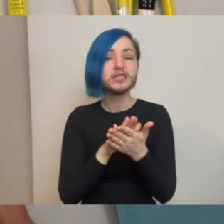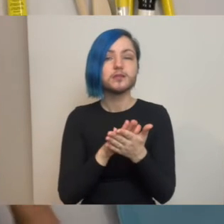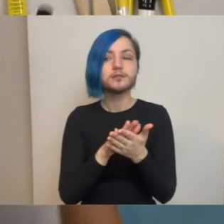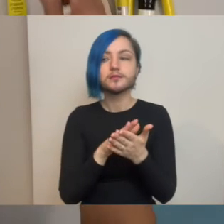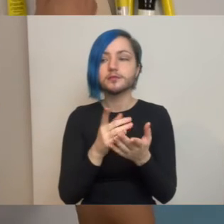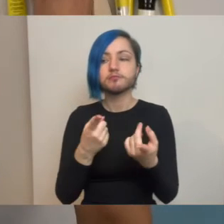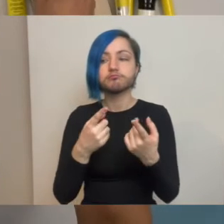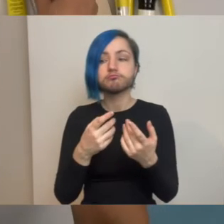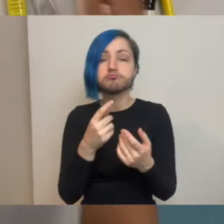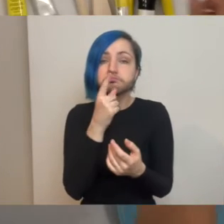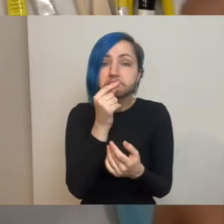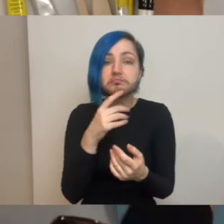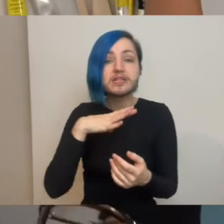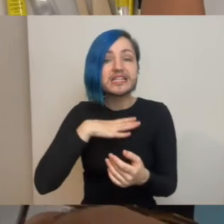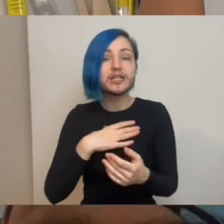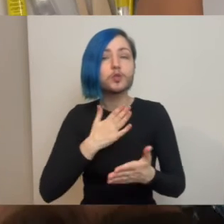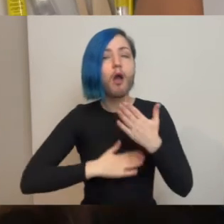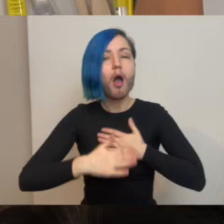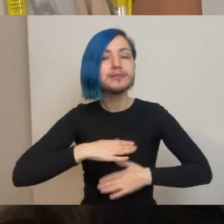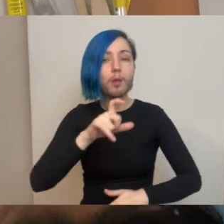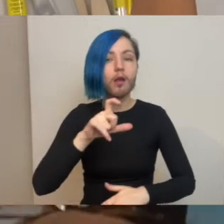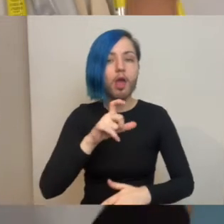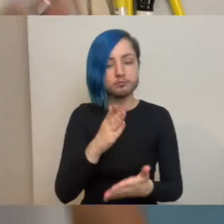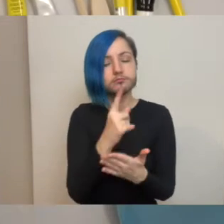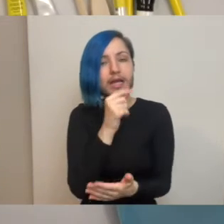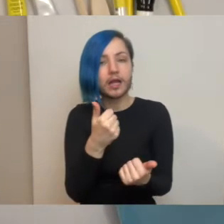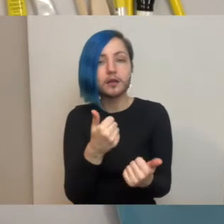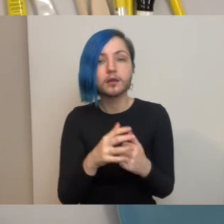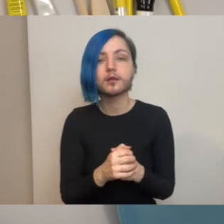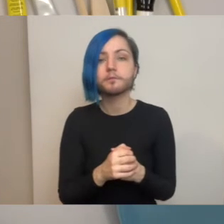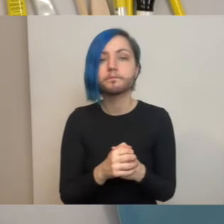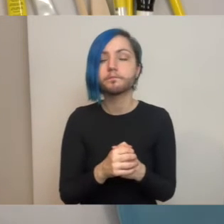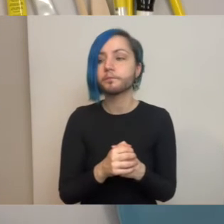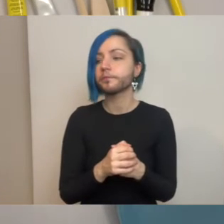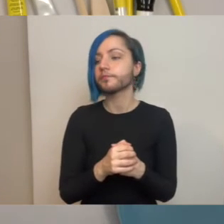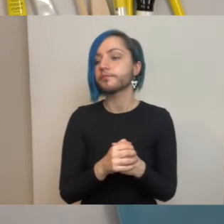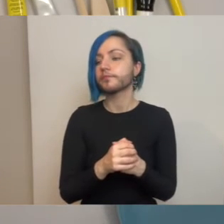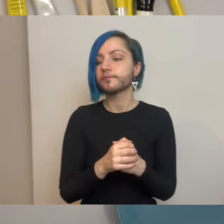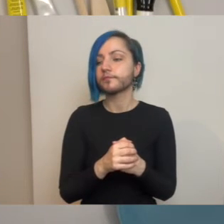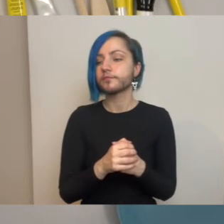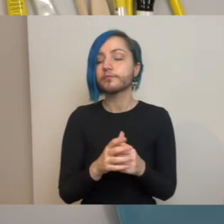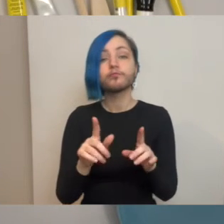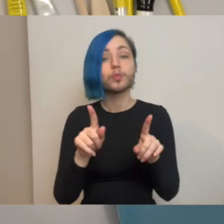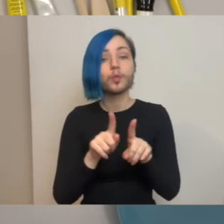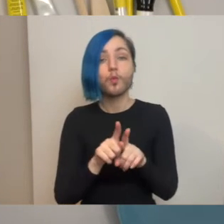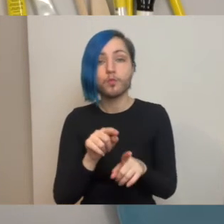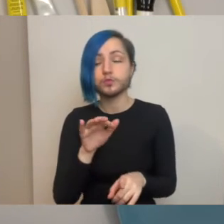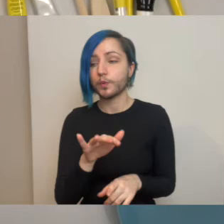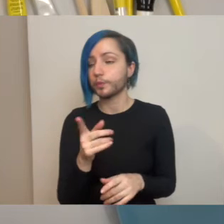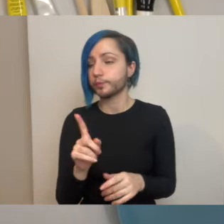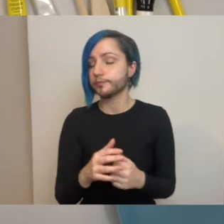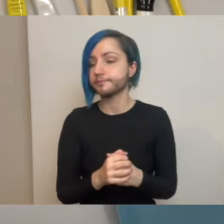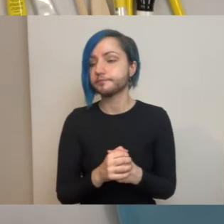to calm things down, we can. And I'm going to also bring